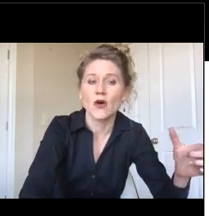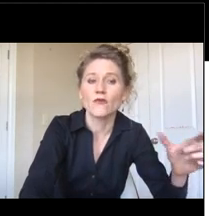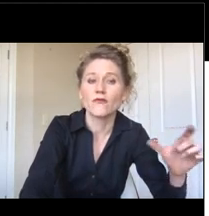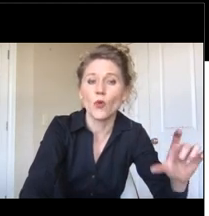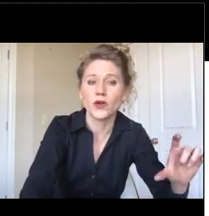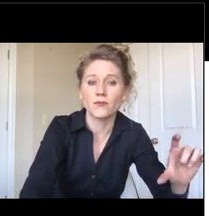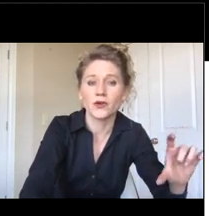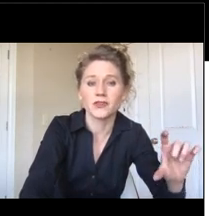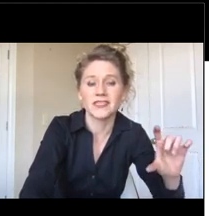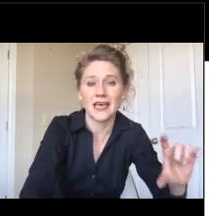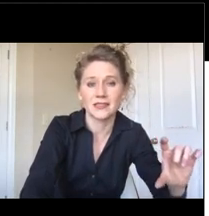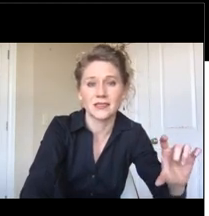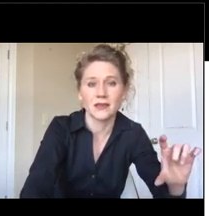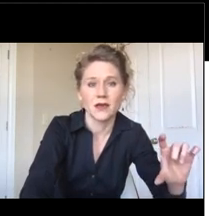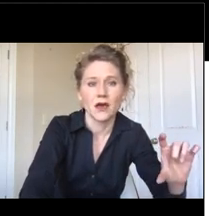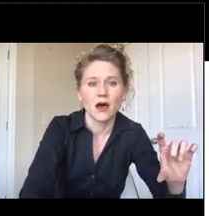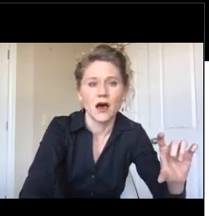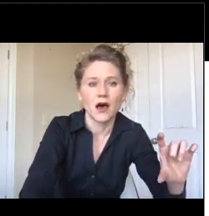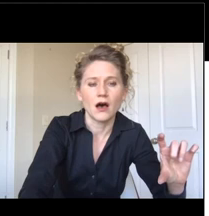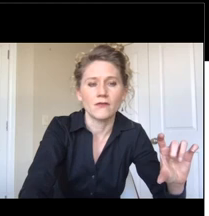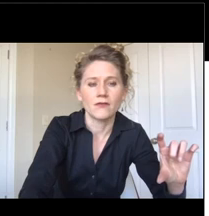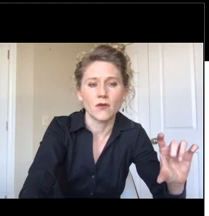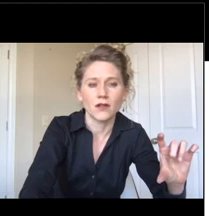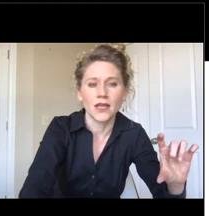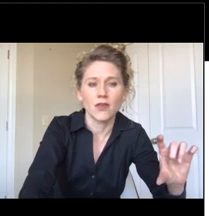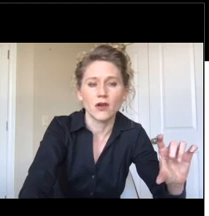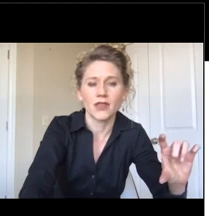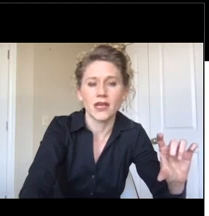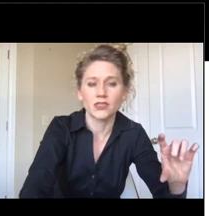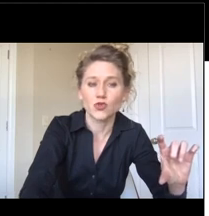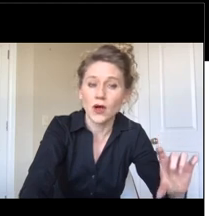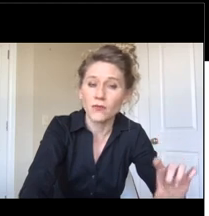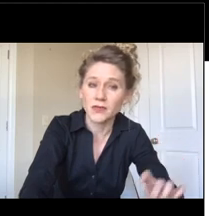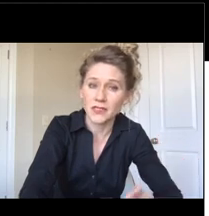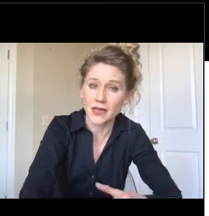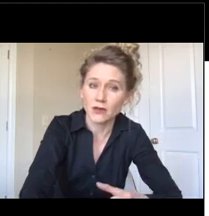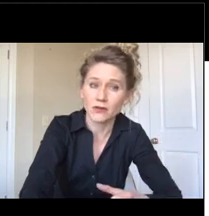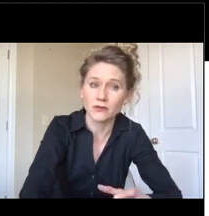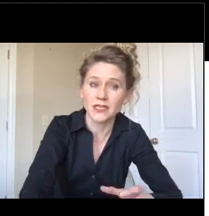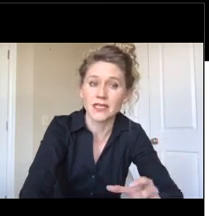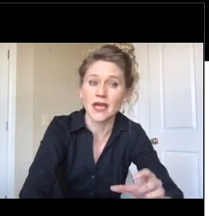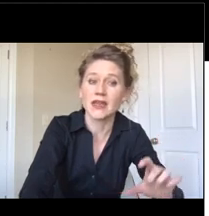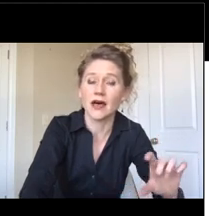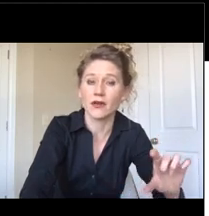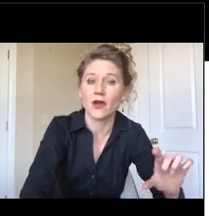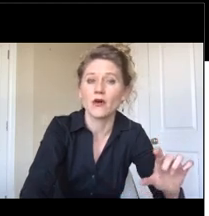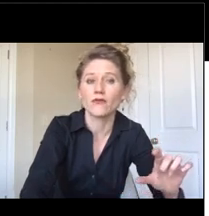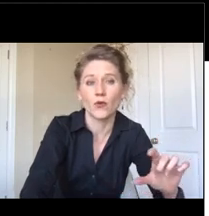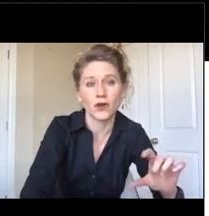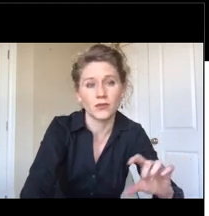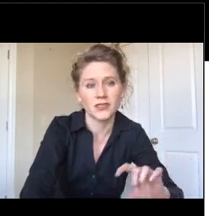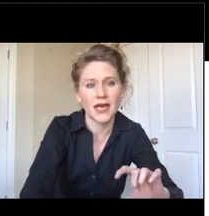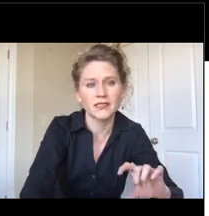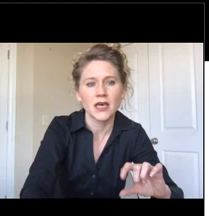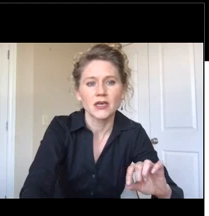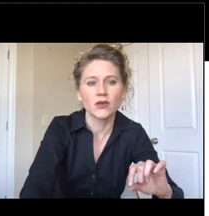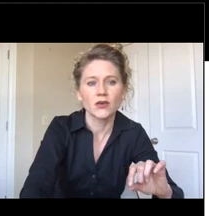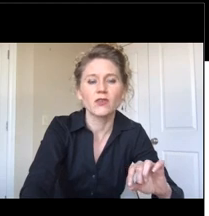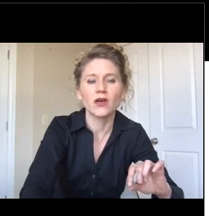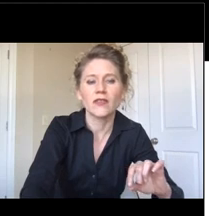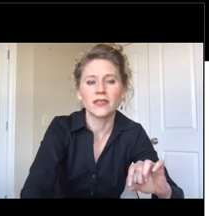loses 40% of its quality. And then over the next 12% loses another